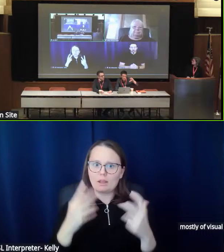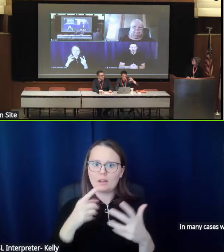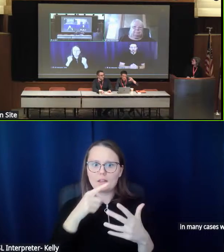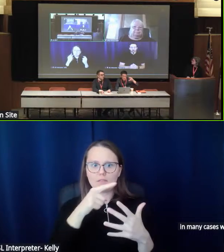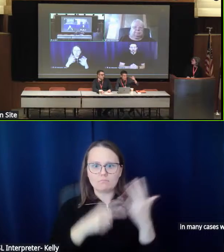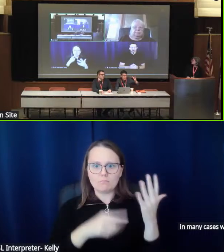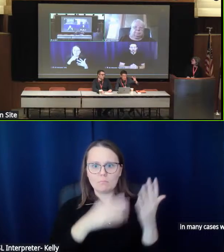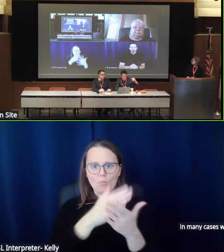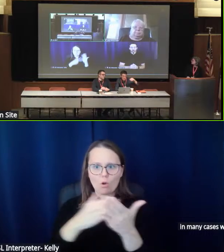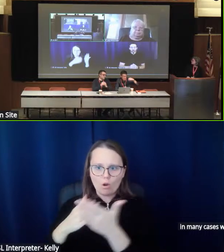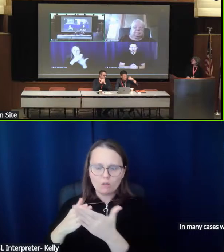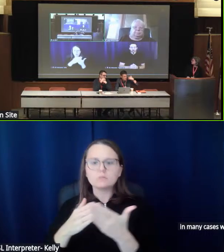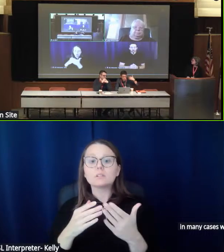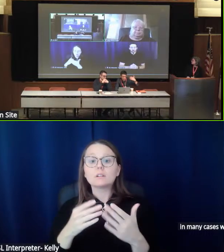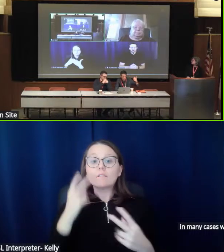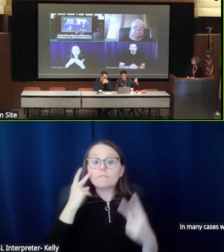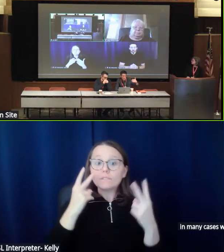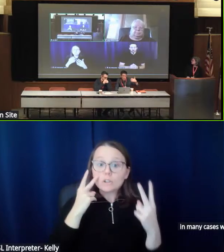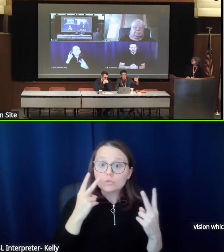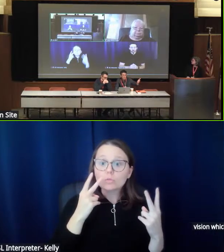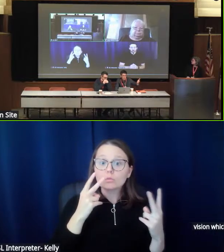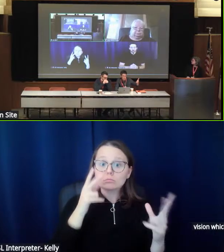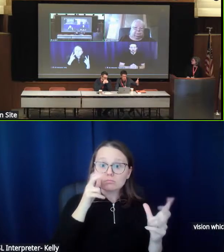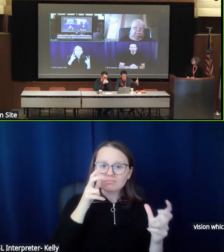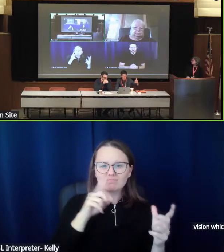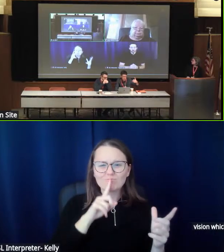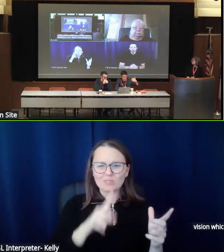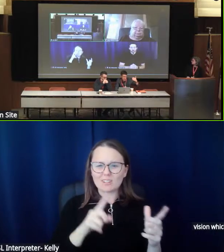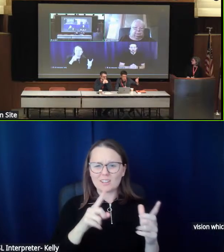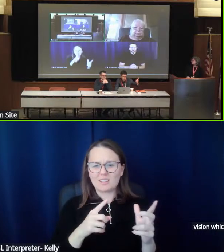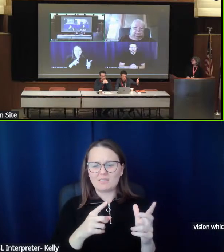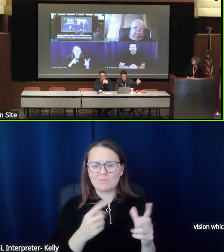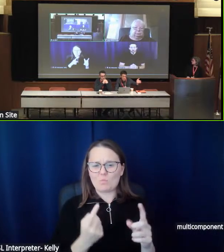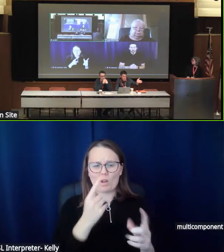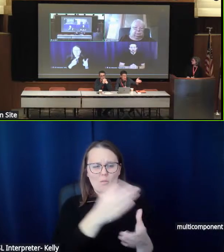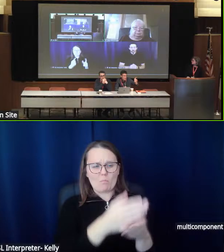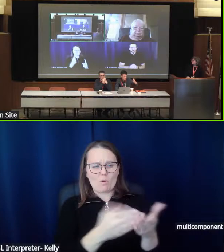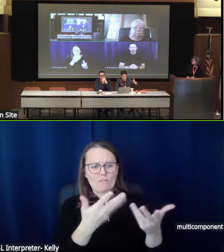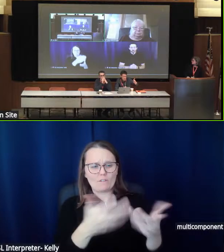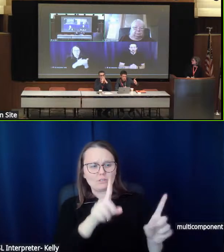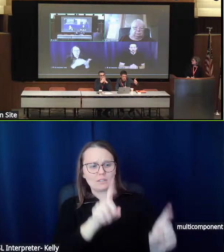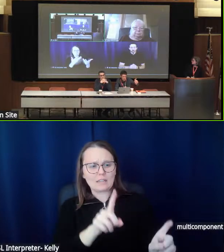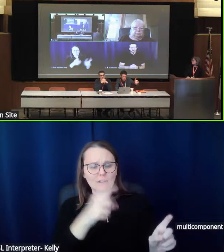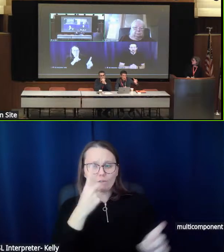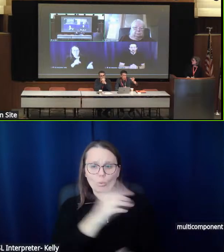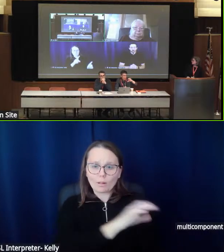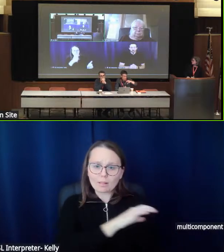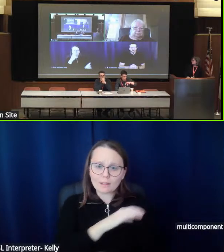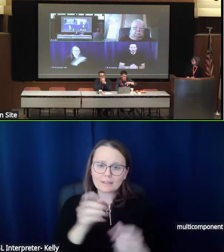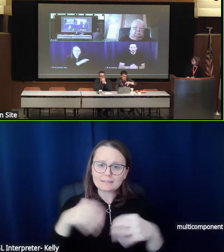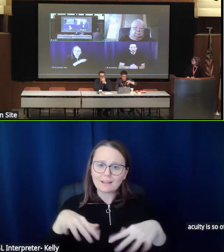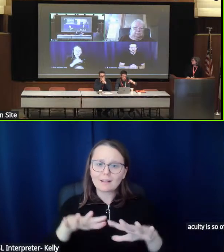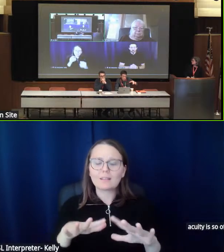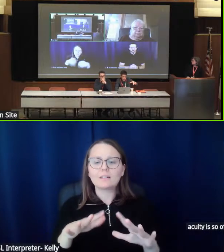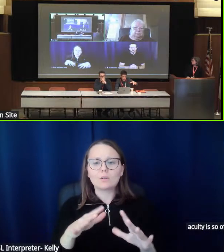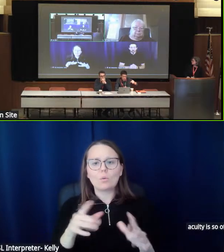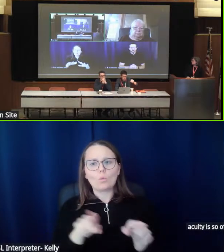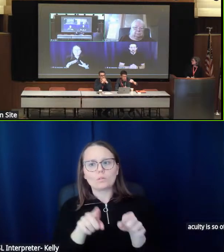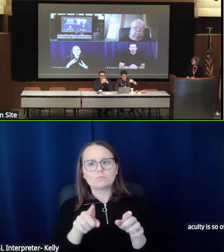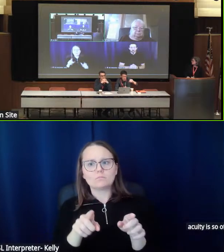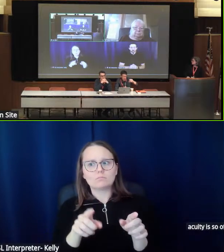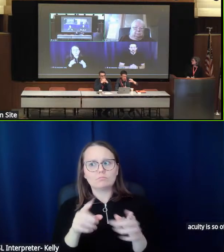construct, visual acuity is so often the only component that's tested, even in a clinic setting, let alone in a research